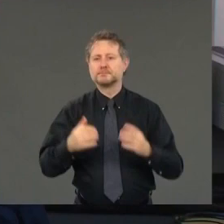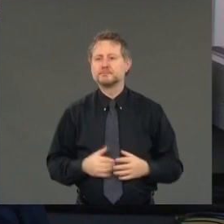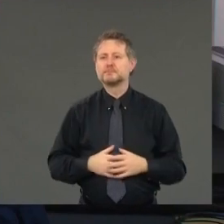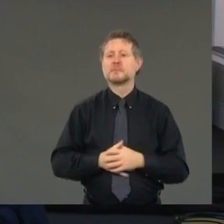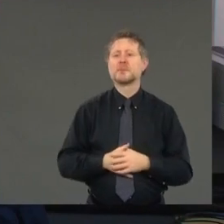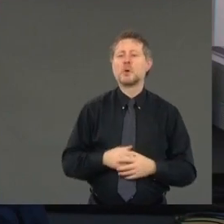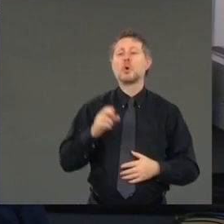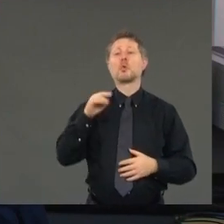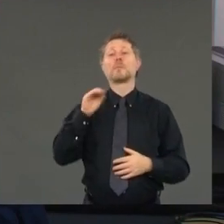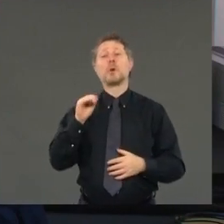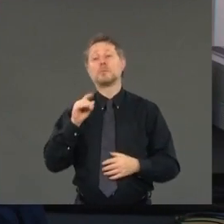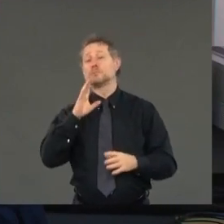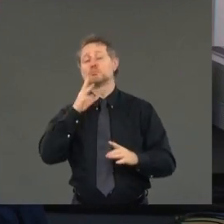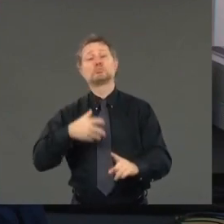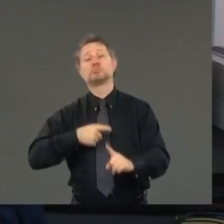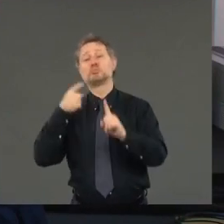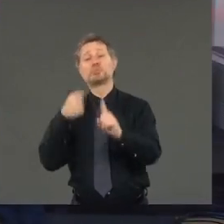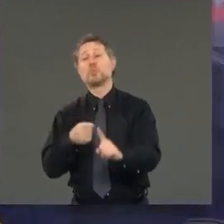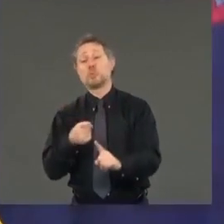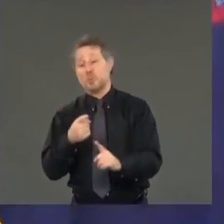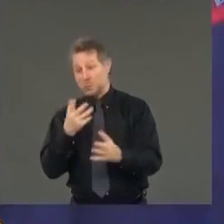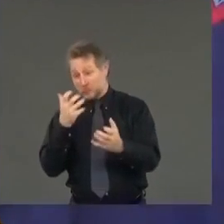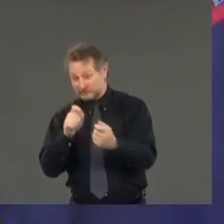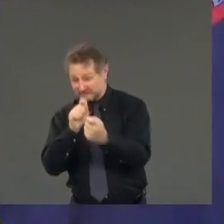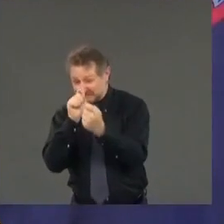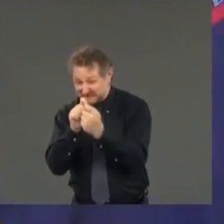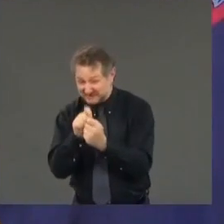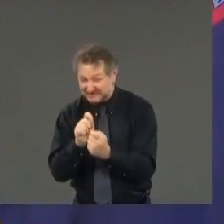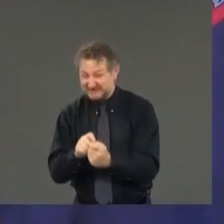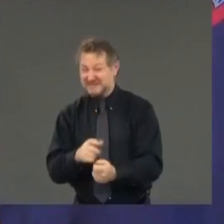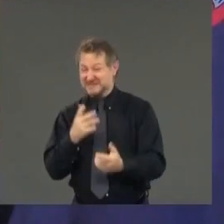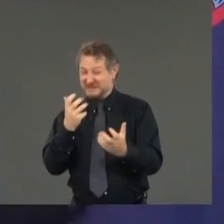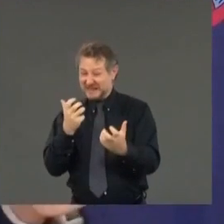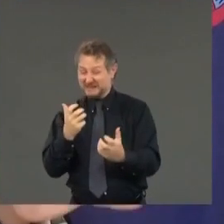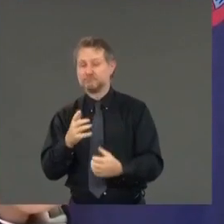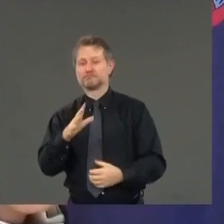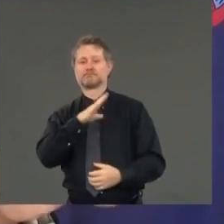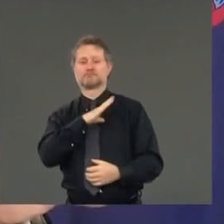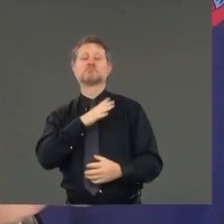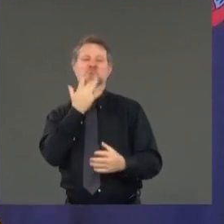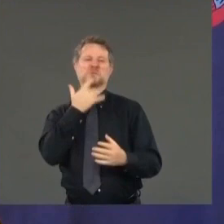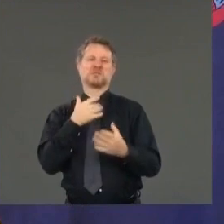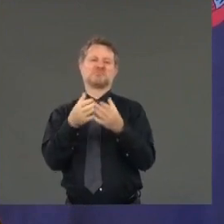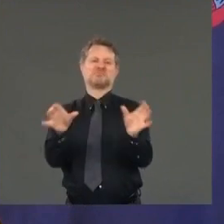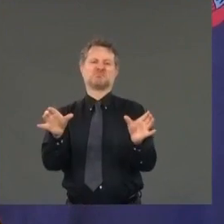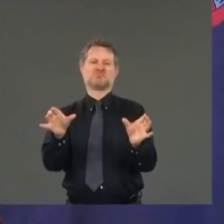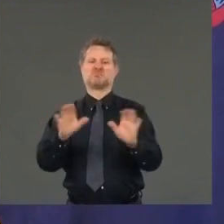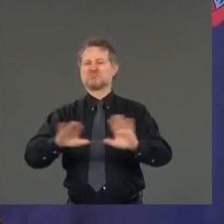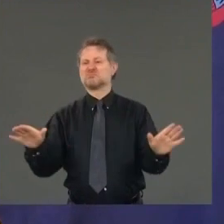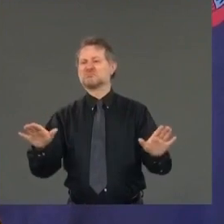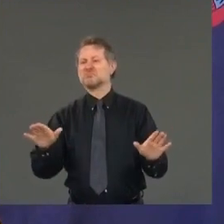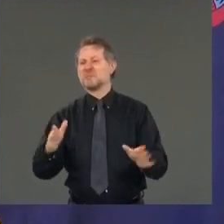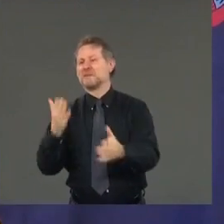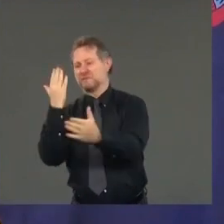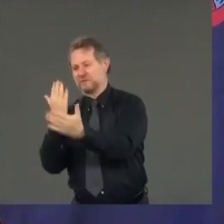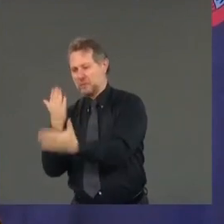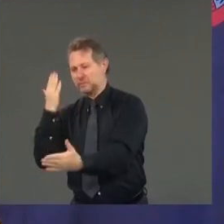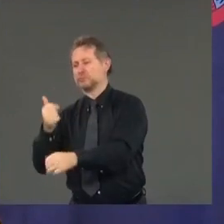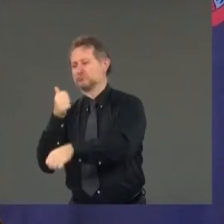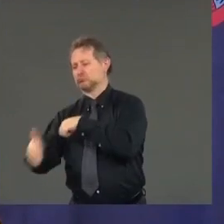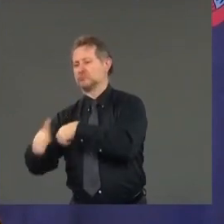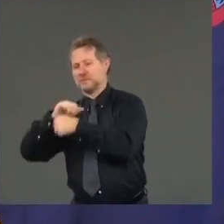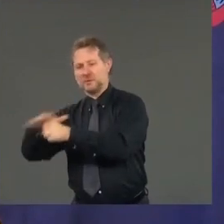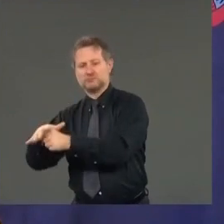want to be. People who want precision want them separate. I want confirmed deaths and then probable deaths. But they're two